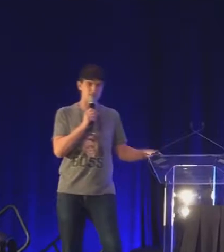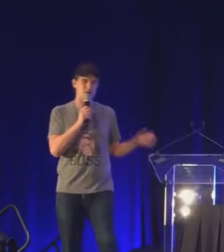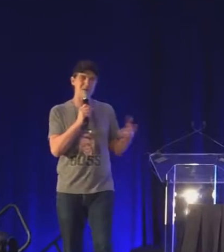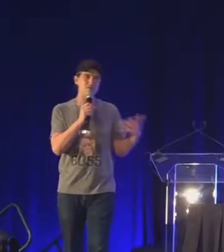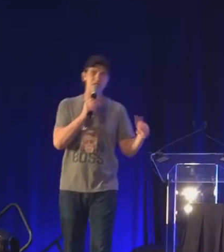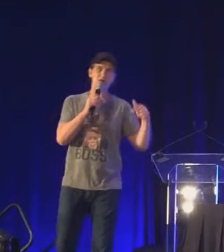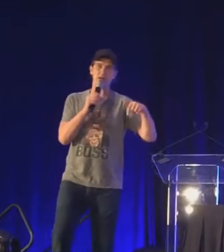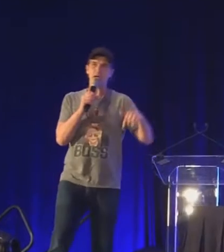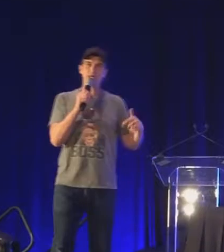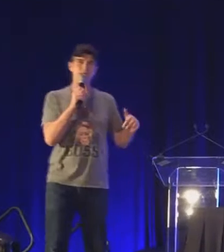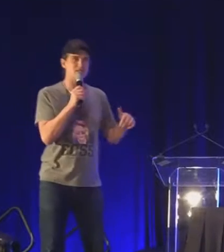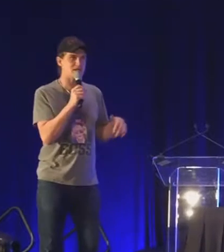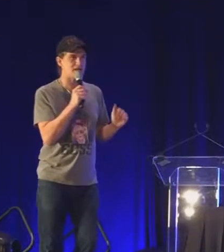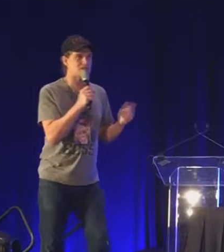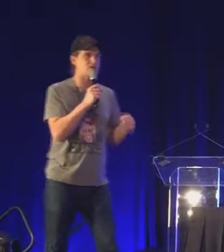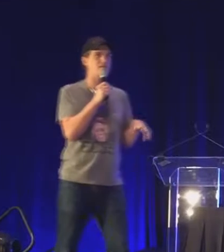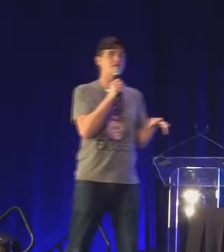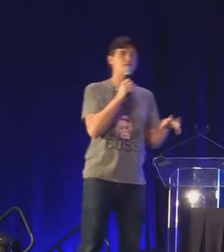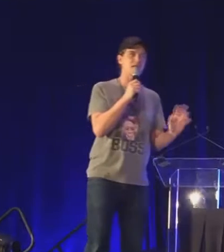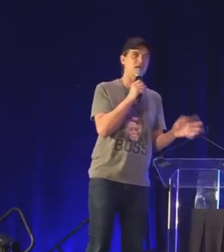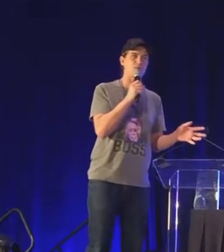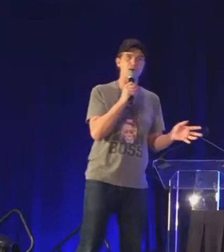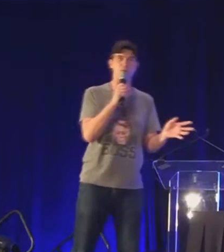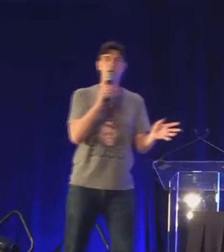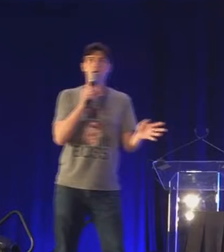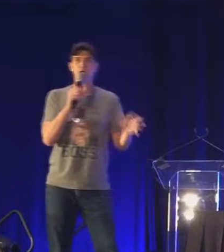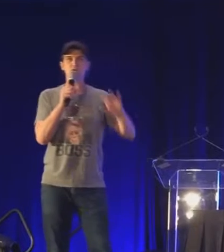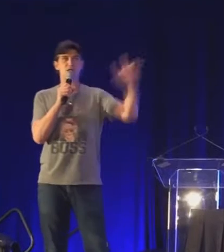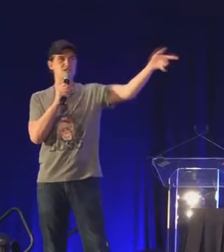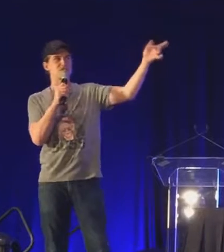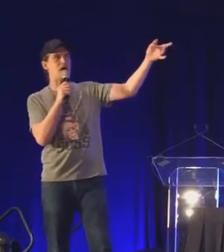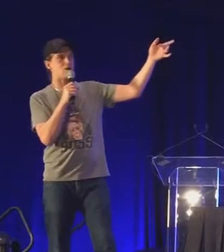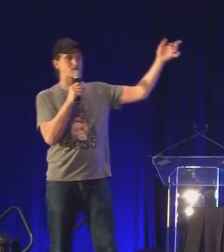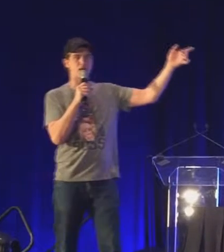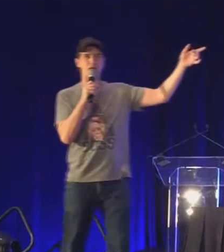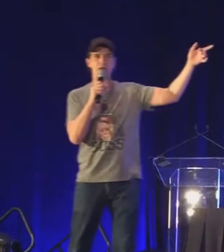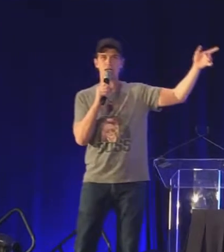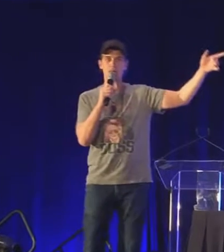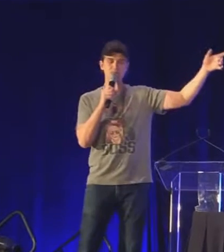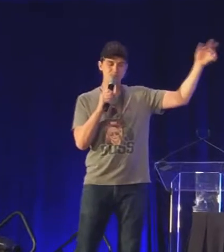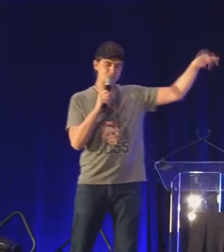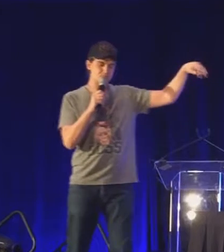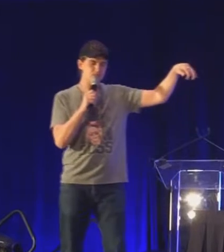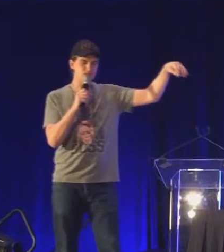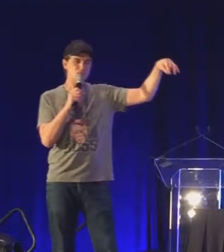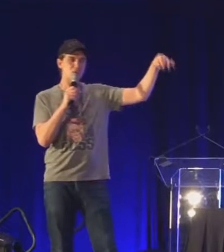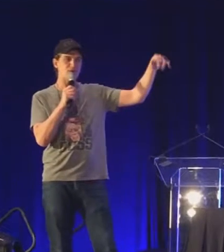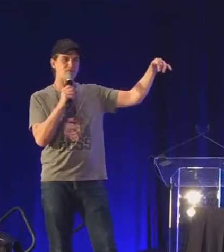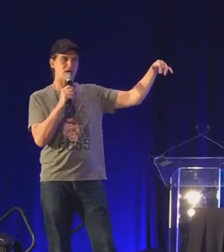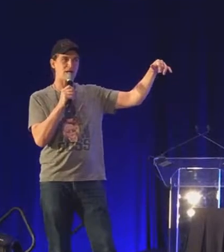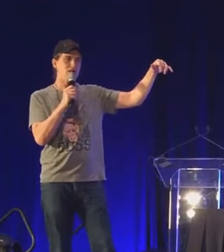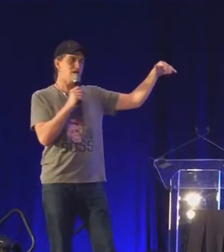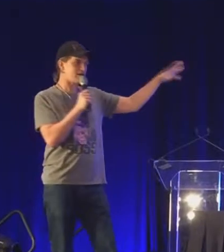the years. So, and even now, like to this day, it's crazy because again, I'm huge. Just now I was telling so